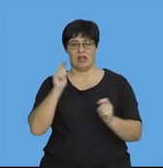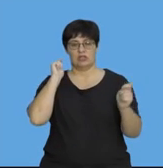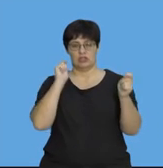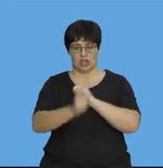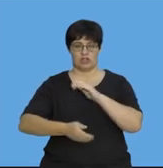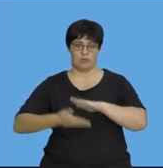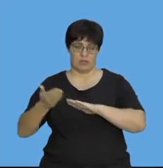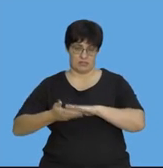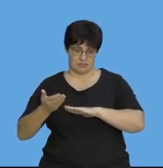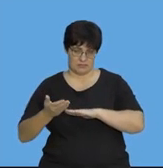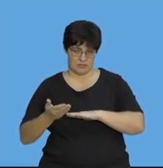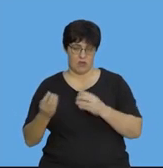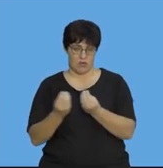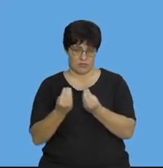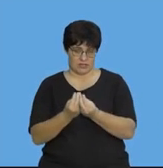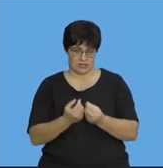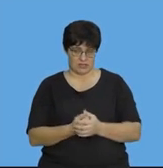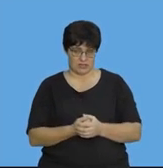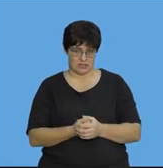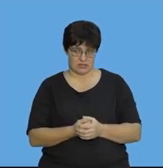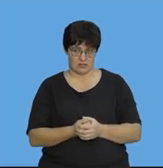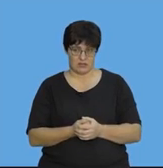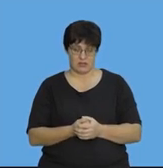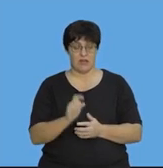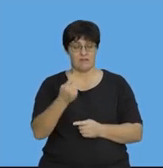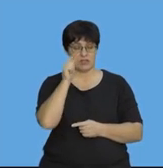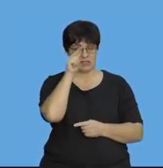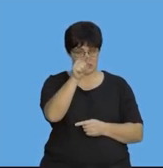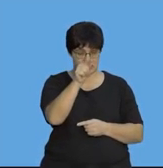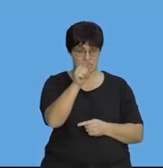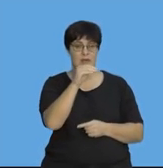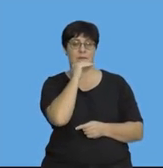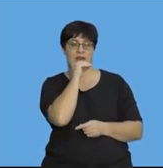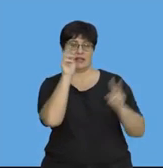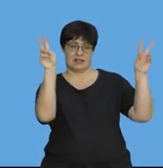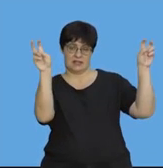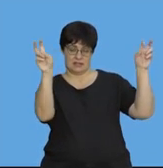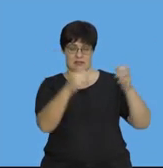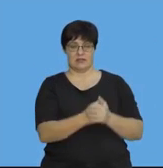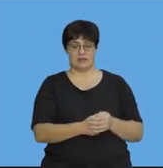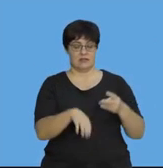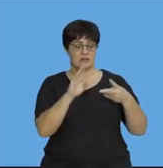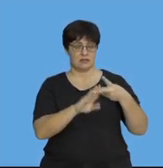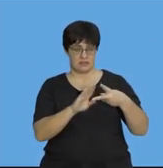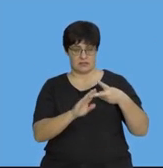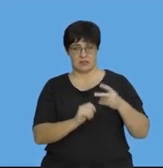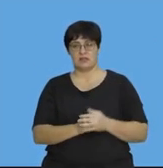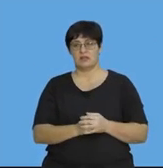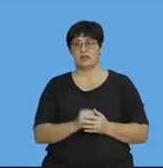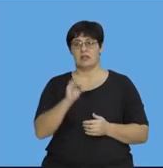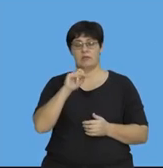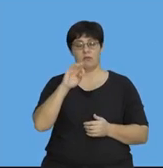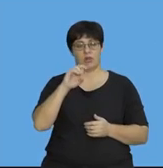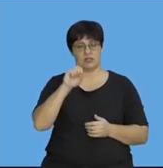equal to the change in momentum of an object. This first one is your definition.